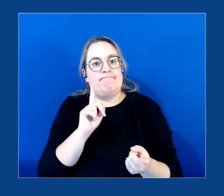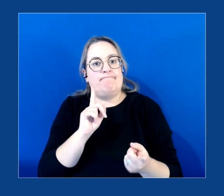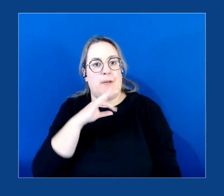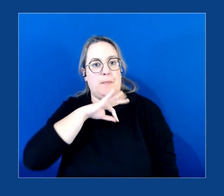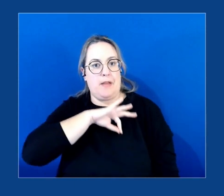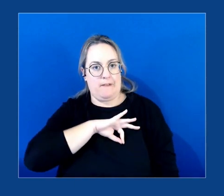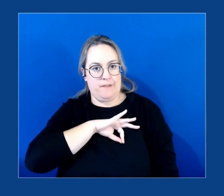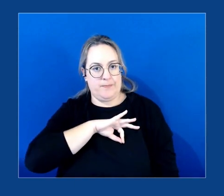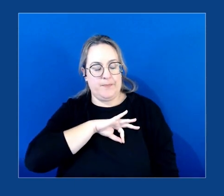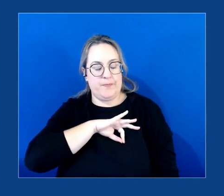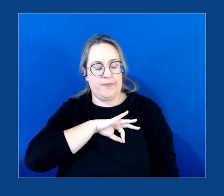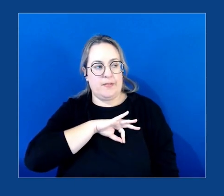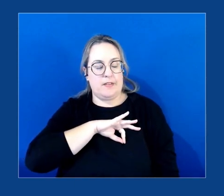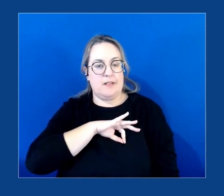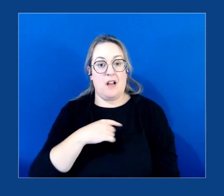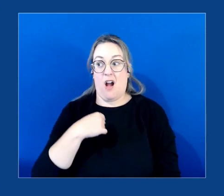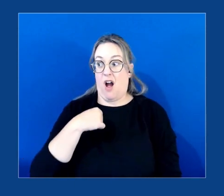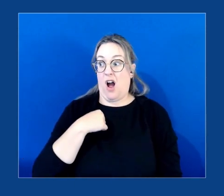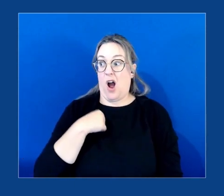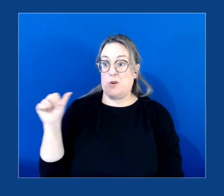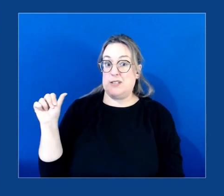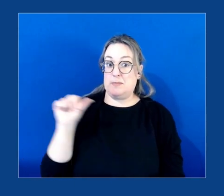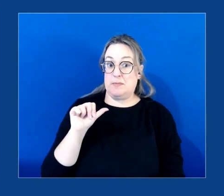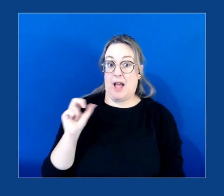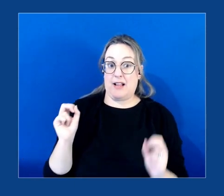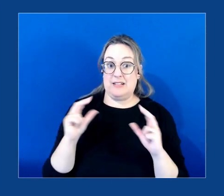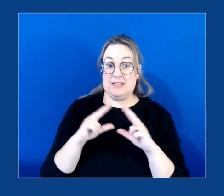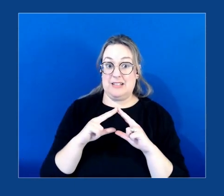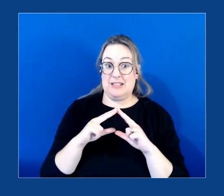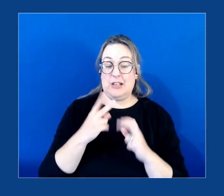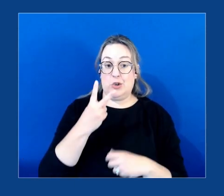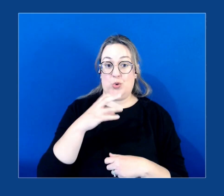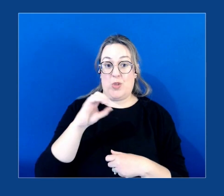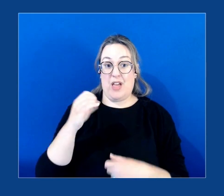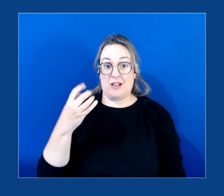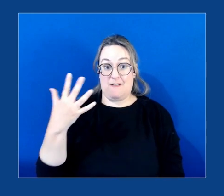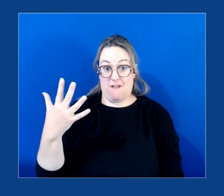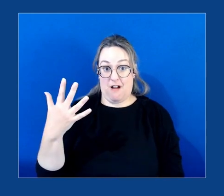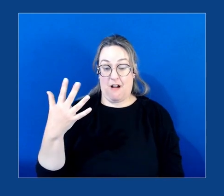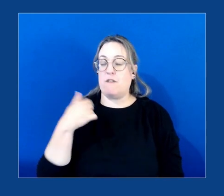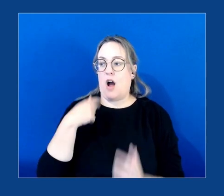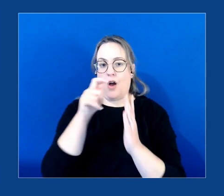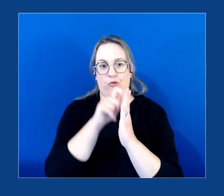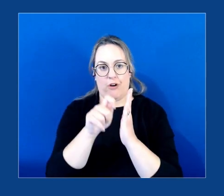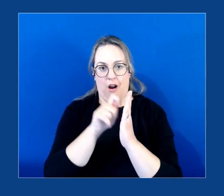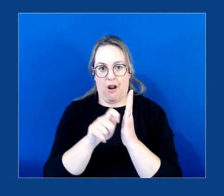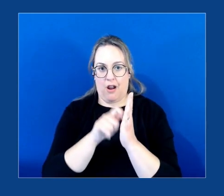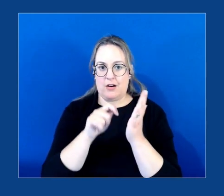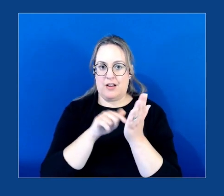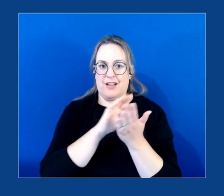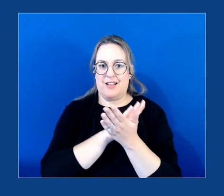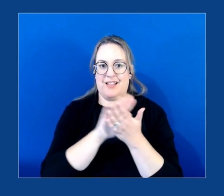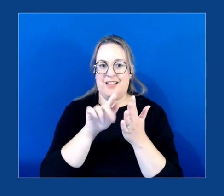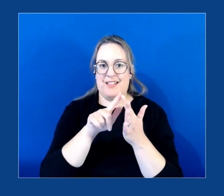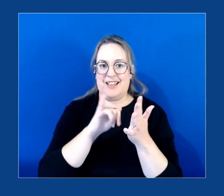in 2005, having really just returned from the Kimberley, writing a thesis and corresponding with and